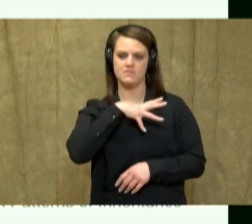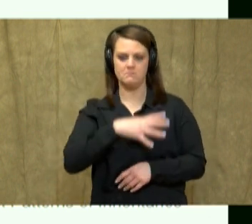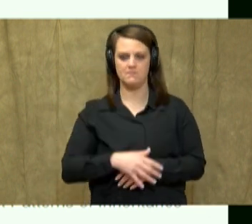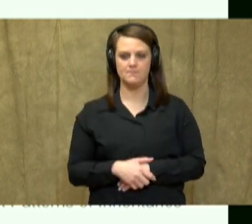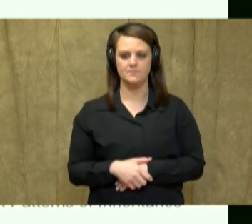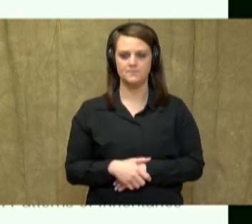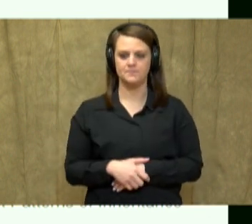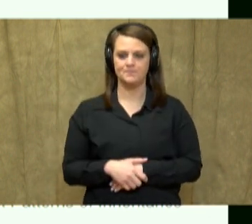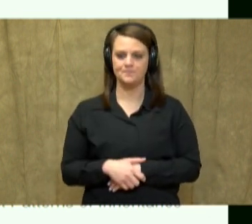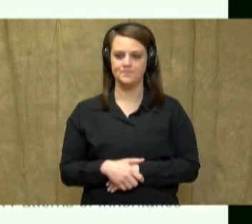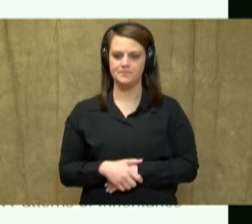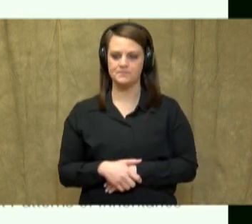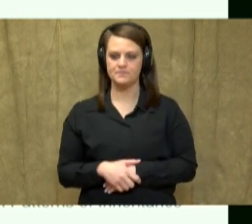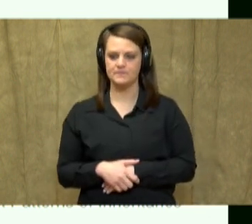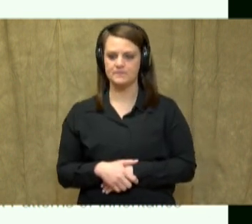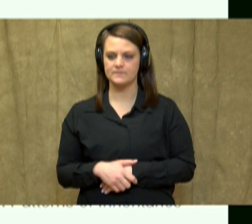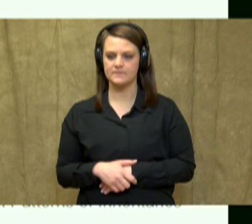we go.